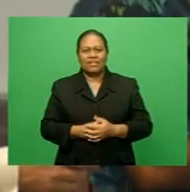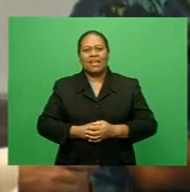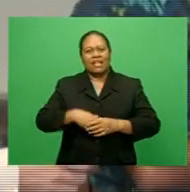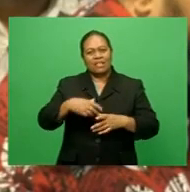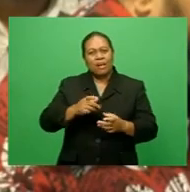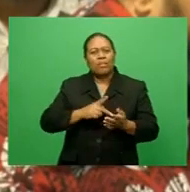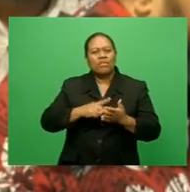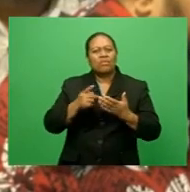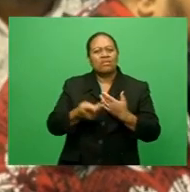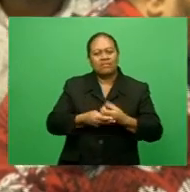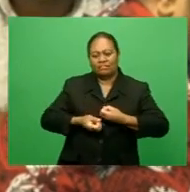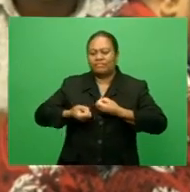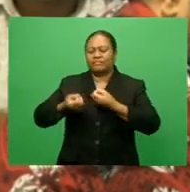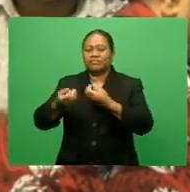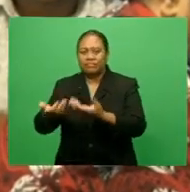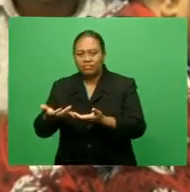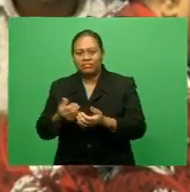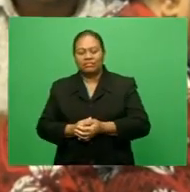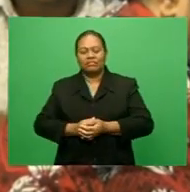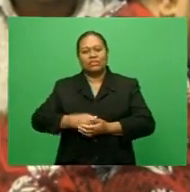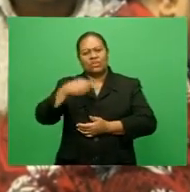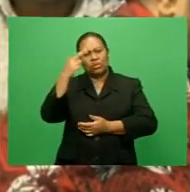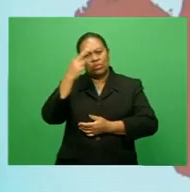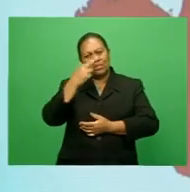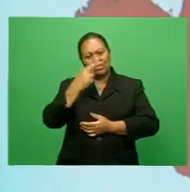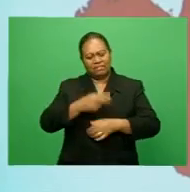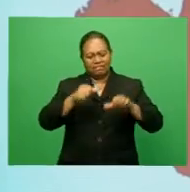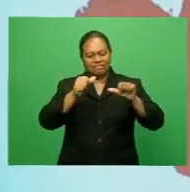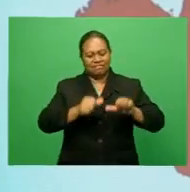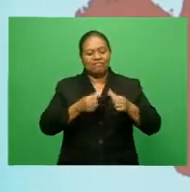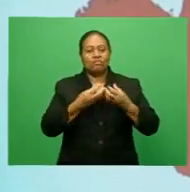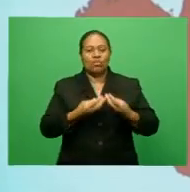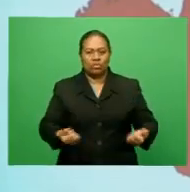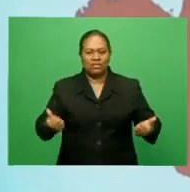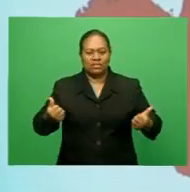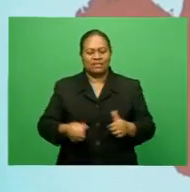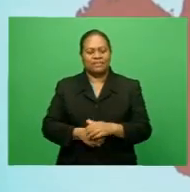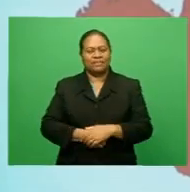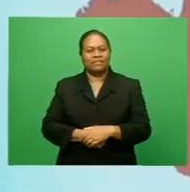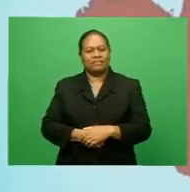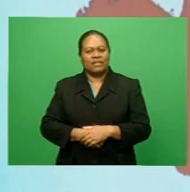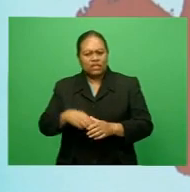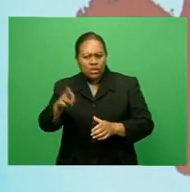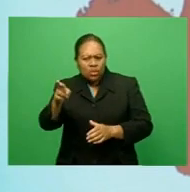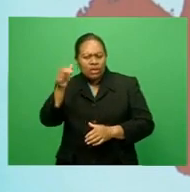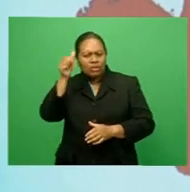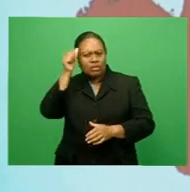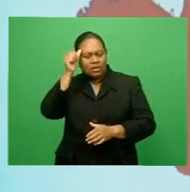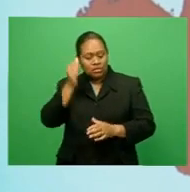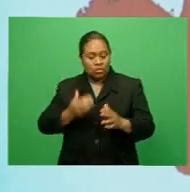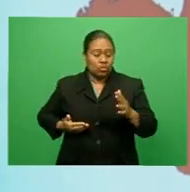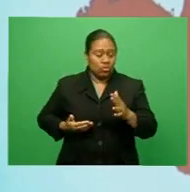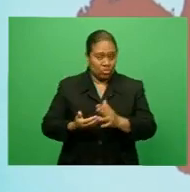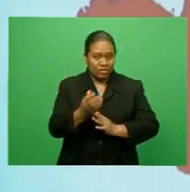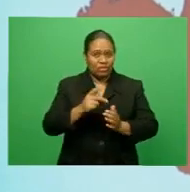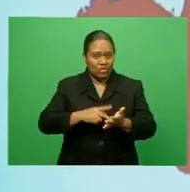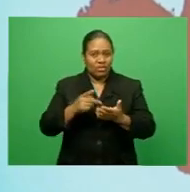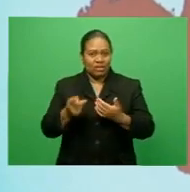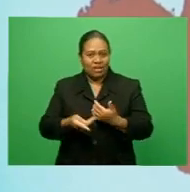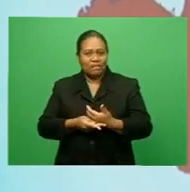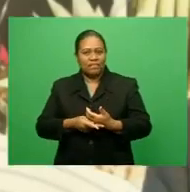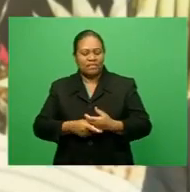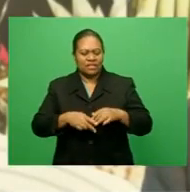Program will provide market-based climate risk insurance solutions. The New Zealand Government recognises that through this program, private